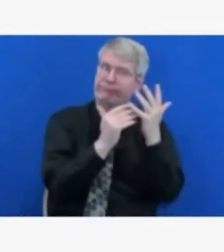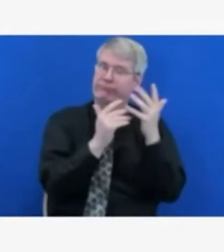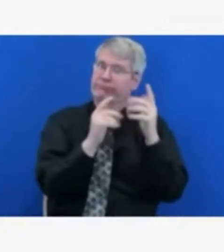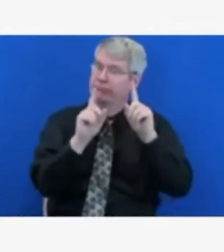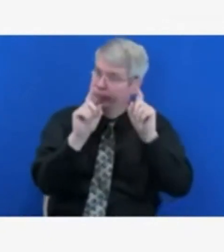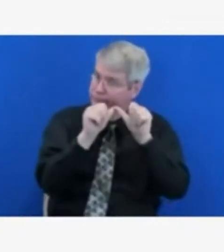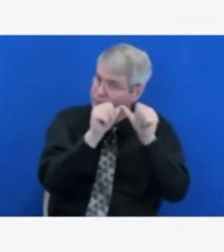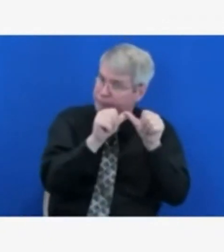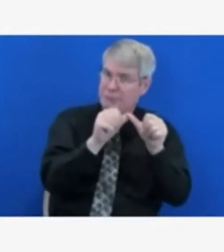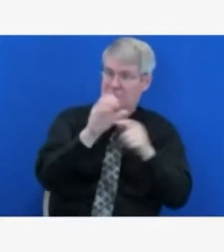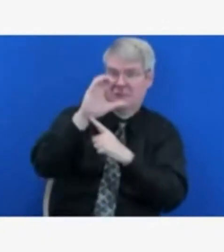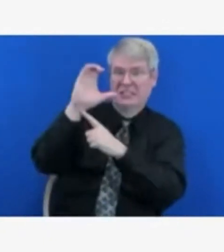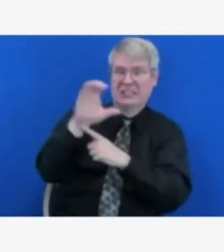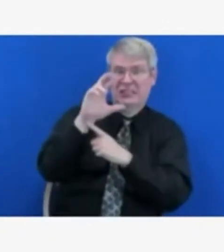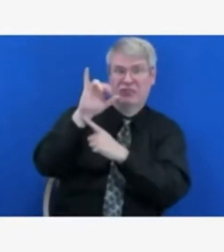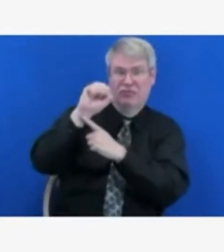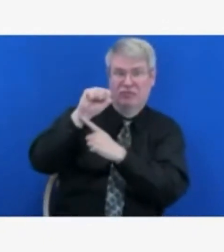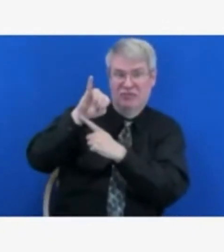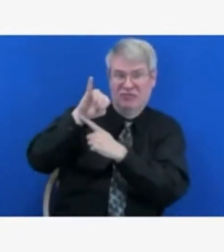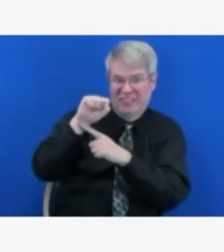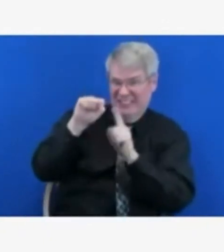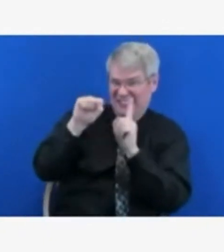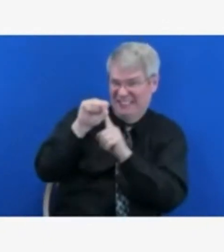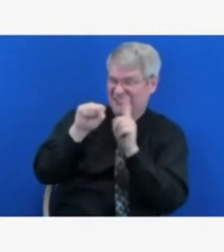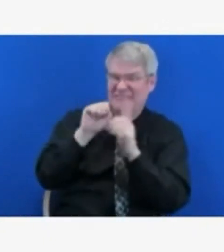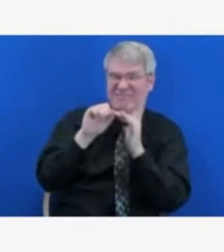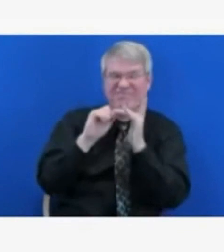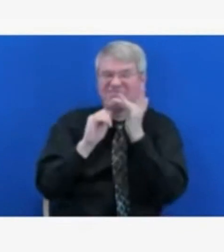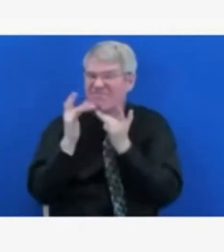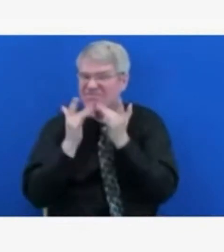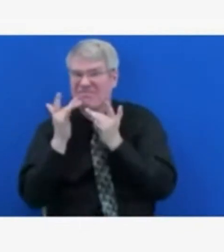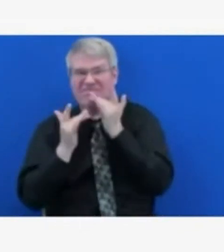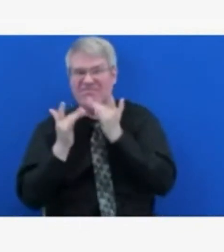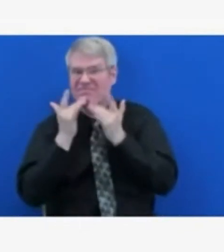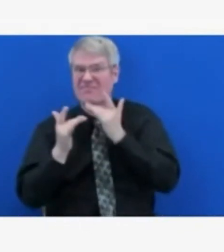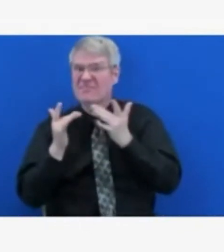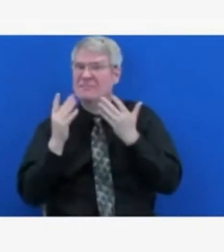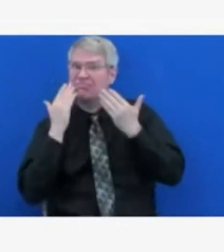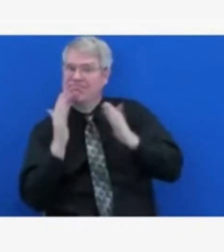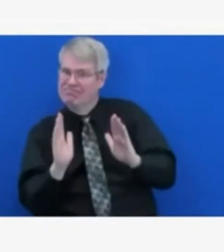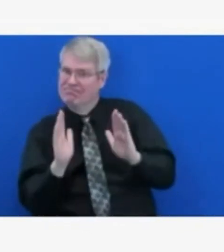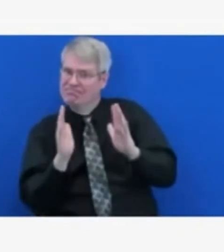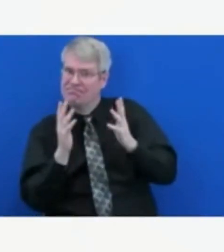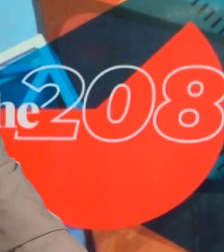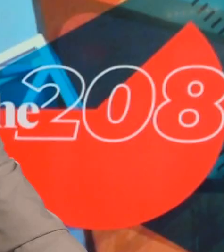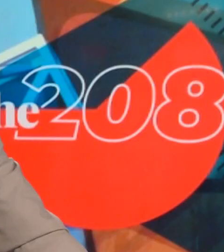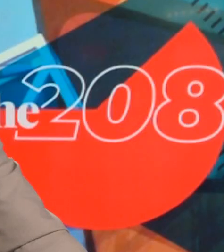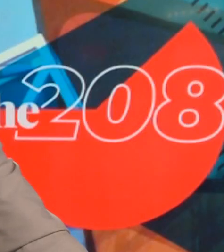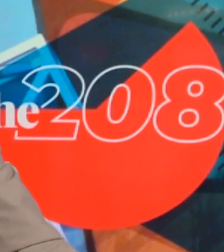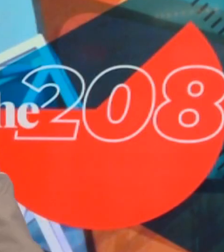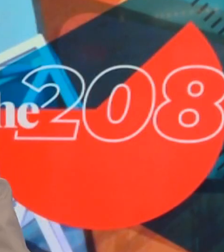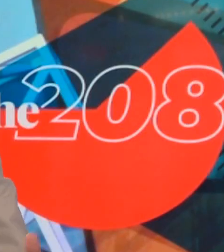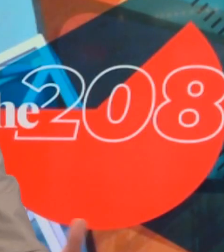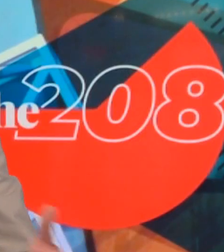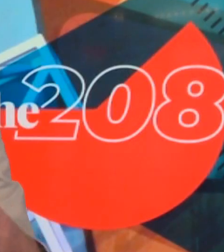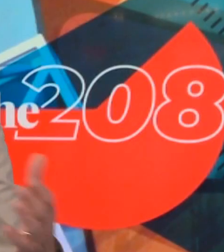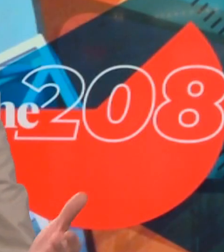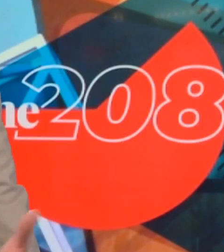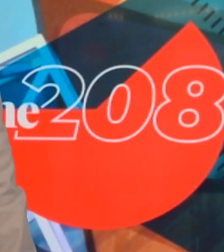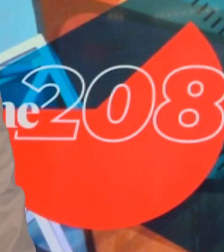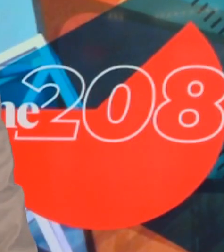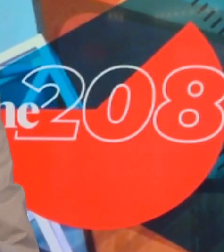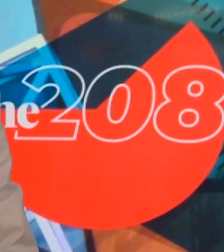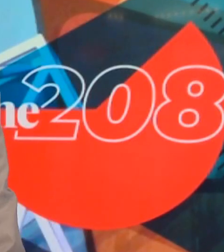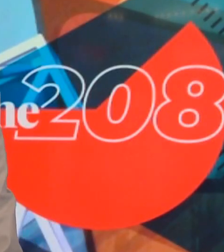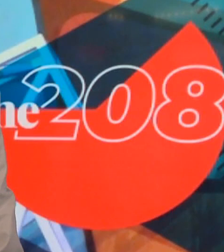of patients being driven by COVID-19 no longer exceeds the healthcare resources available. So that's really kind of up in